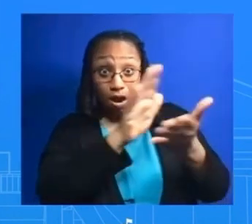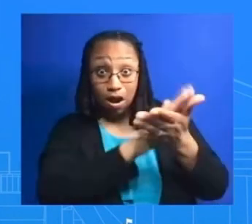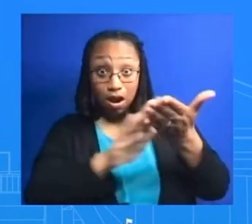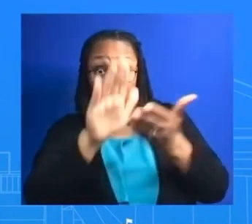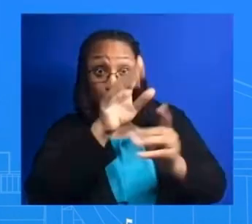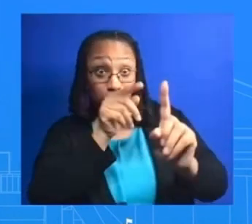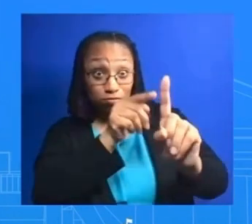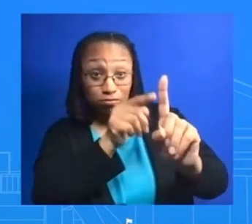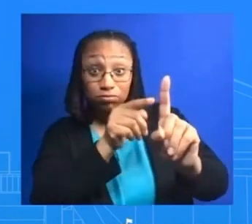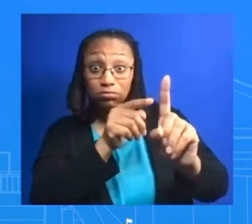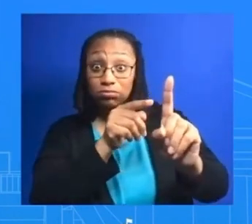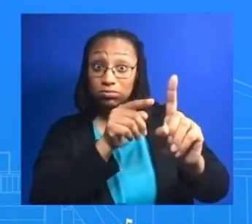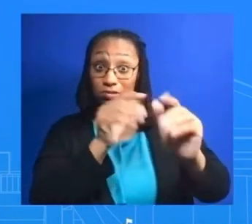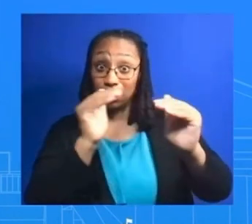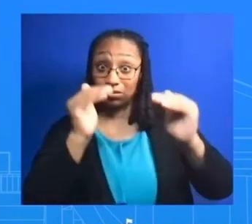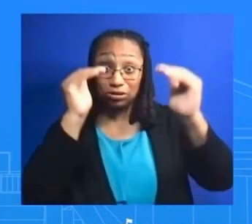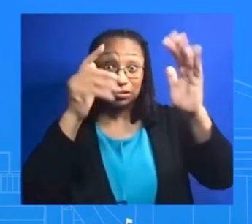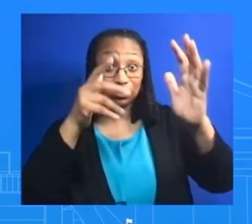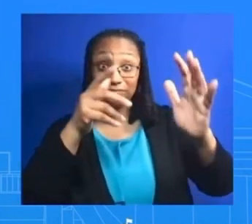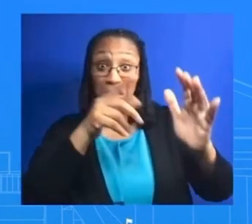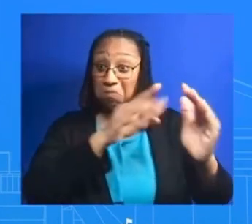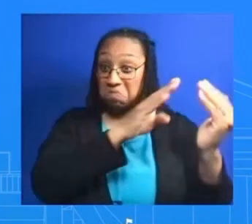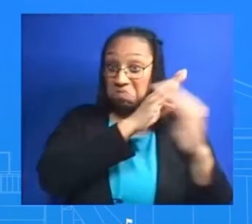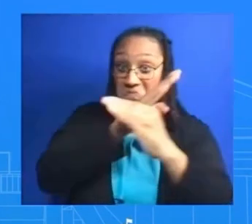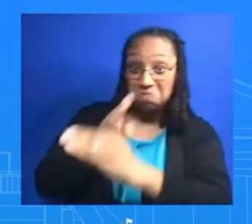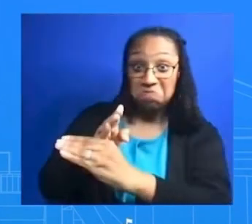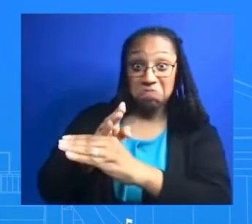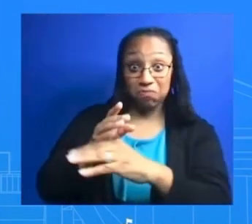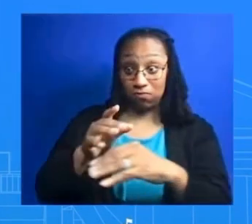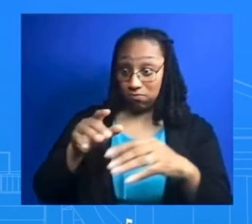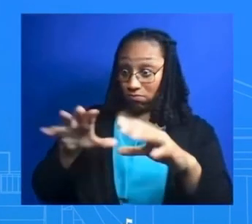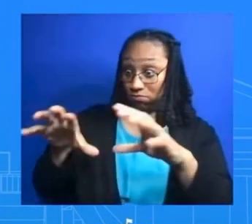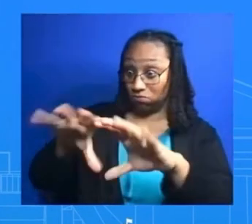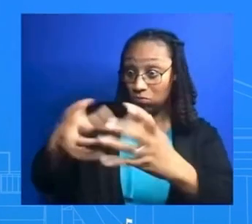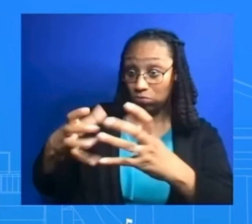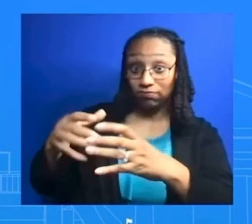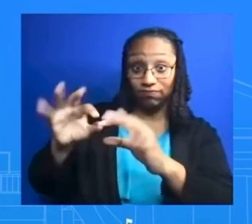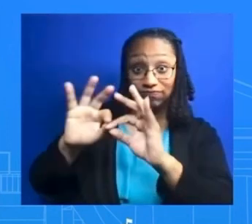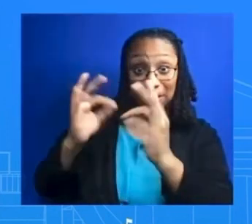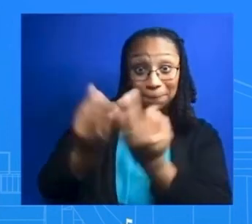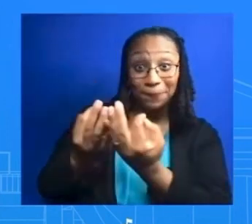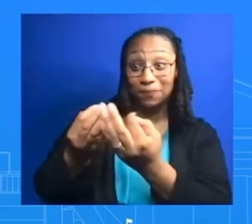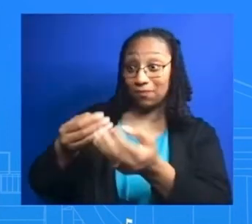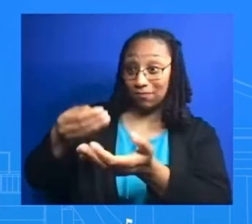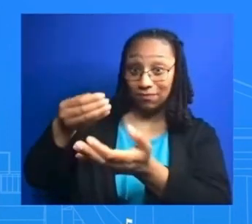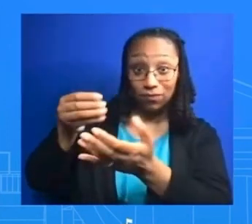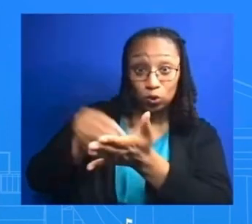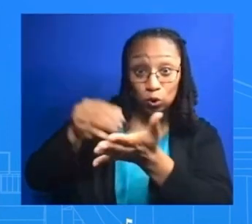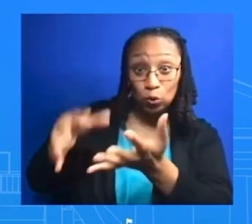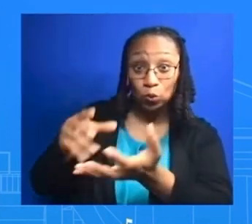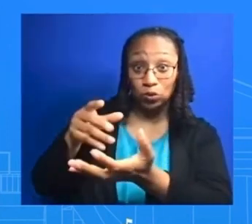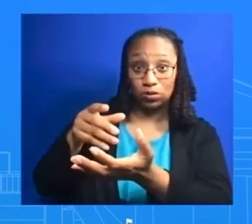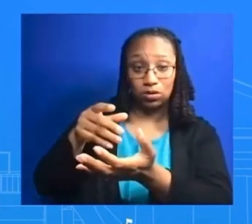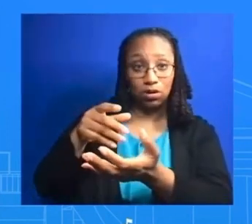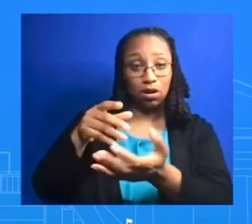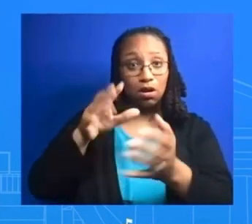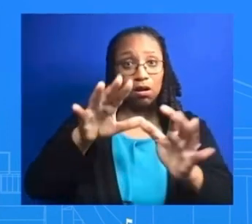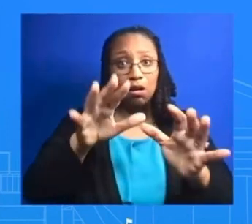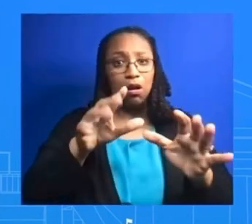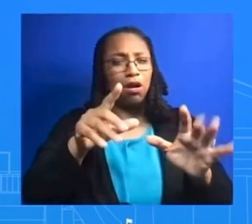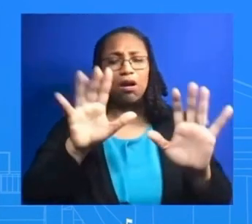where the costs of that aren't being placed on middle-class families, then I think that the president is willing to work with anybody who has good ideas on that in that